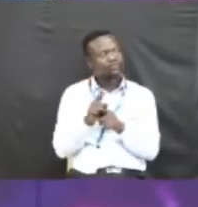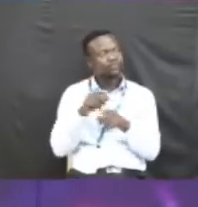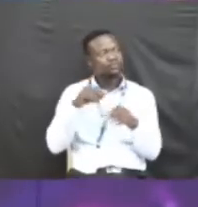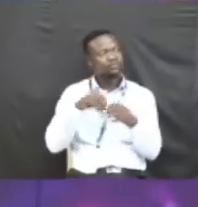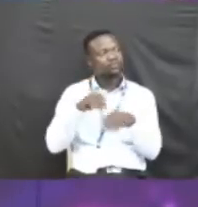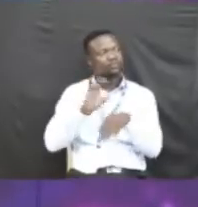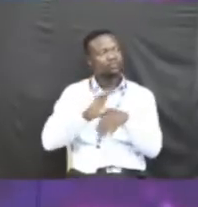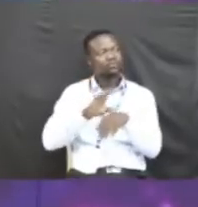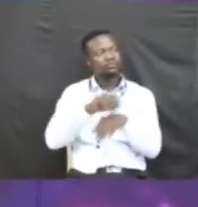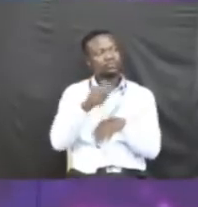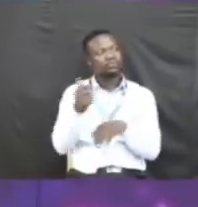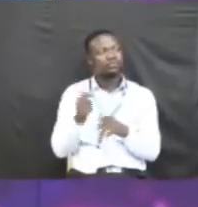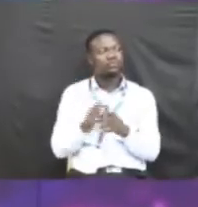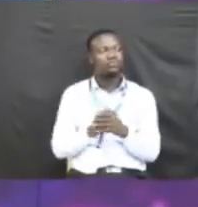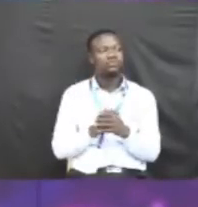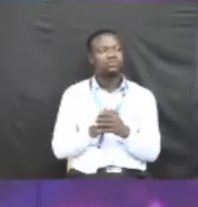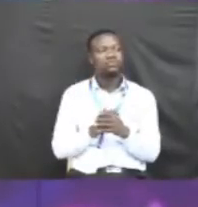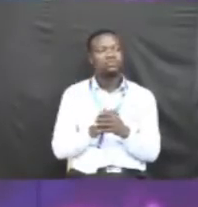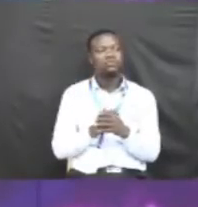churches.